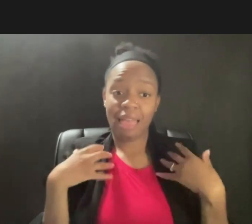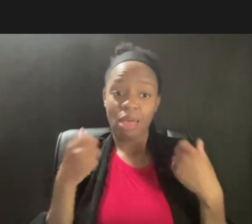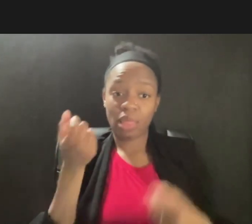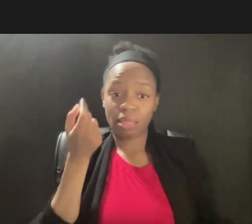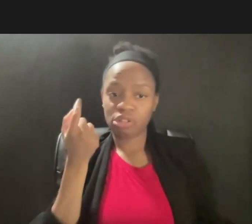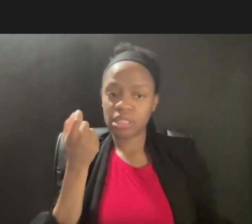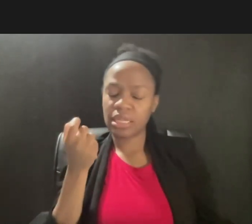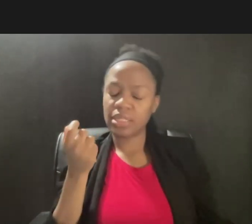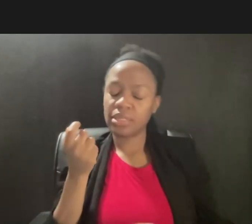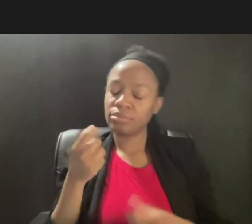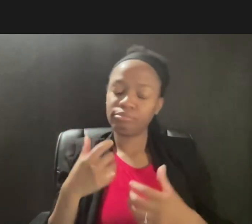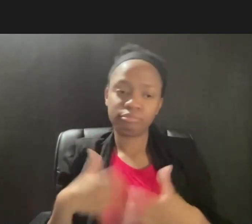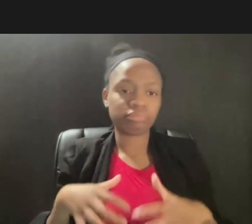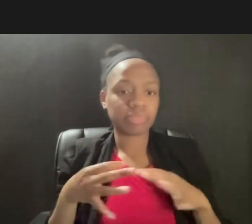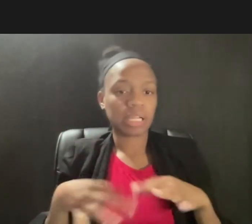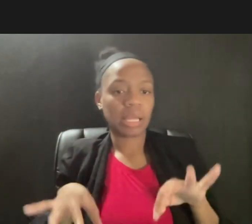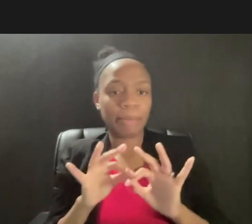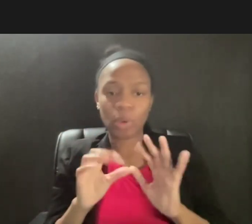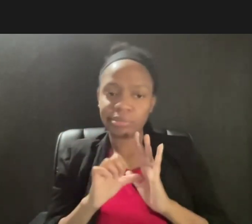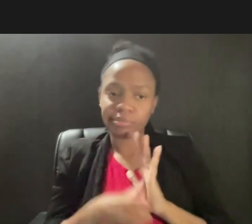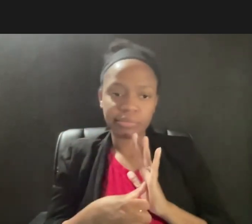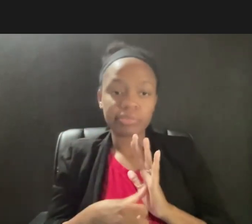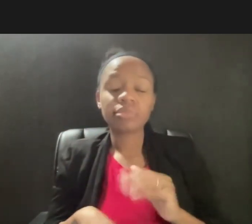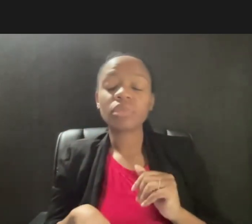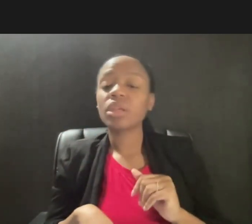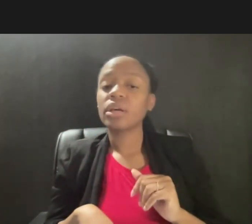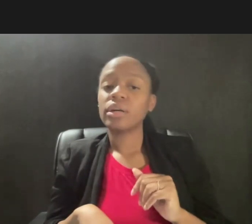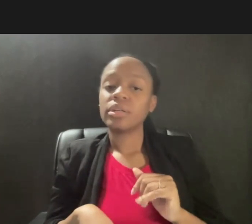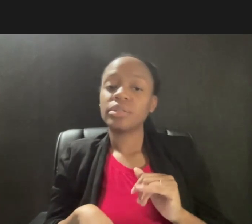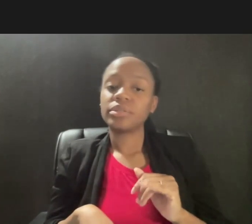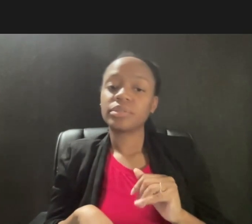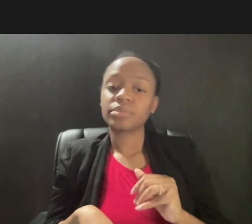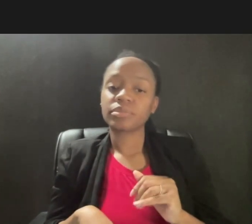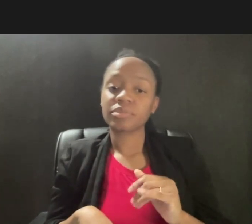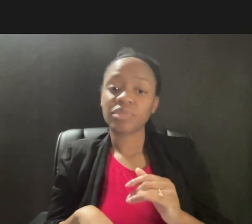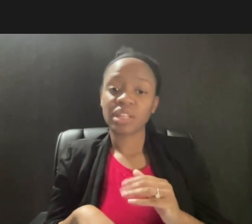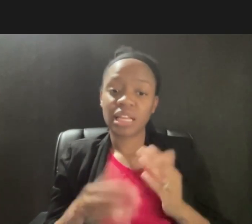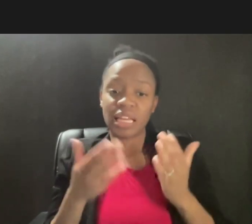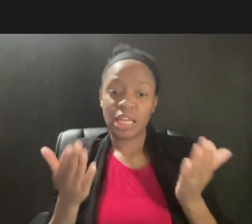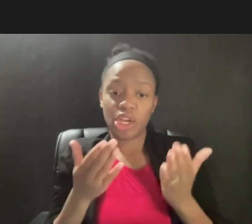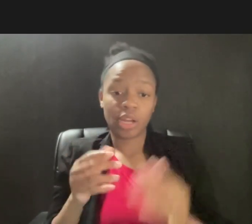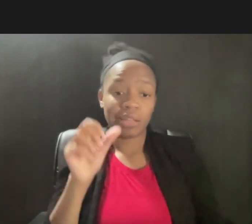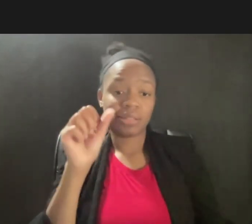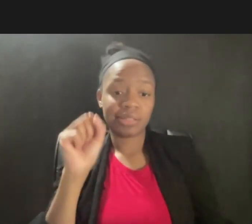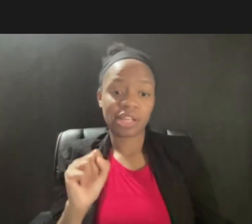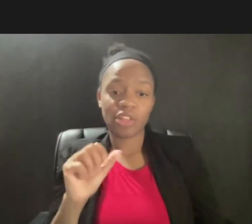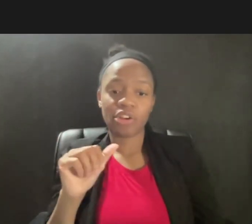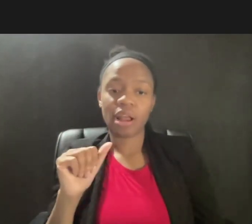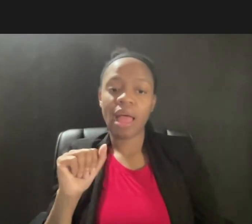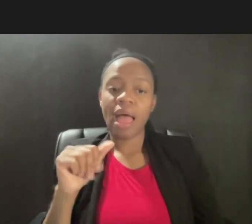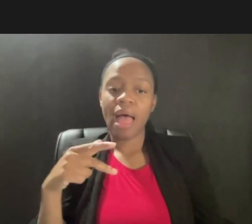important. Um, and For here in Southern Appalachia, transportation is a huge